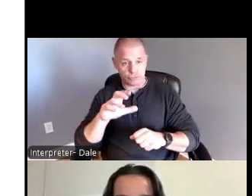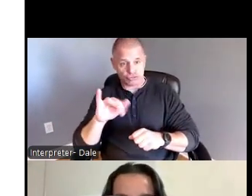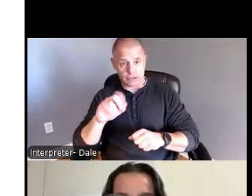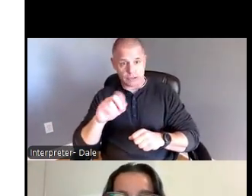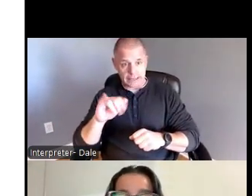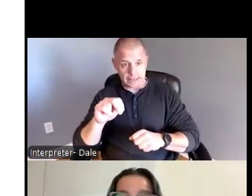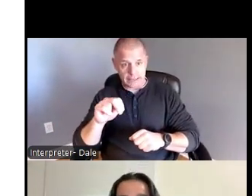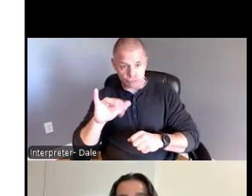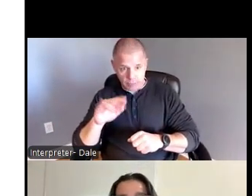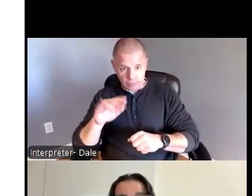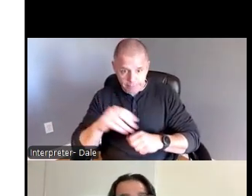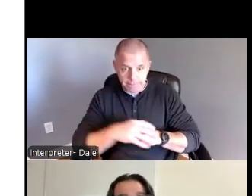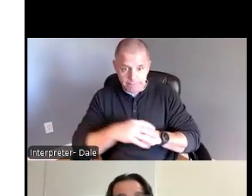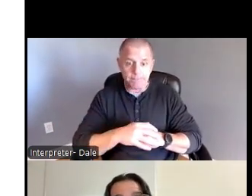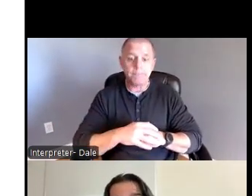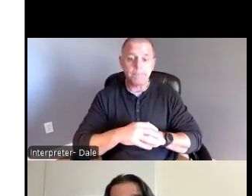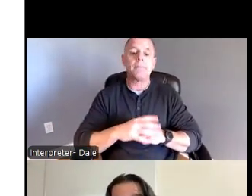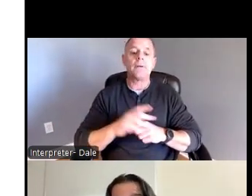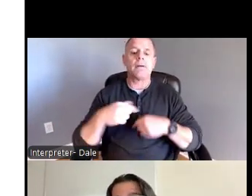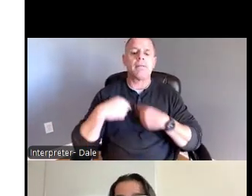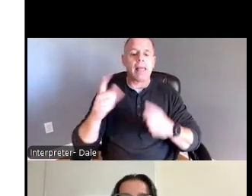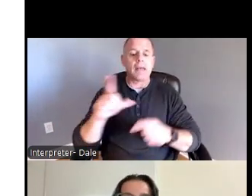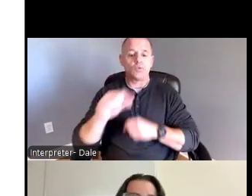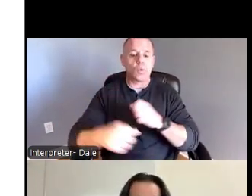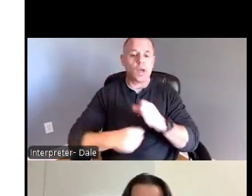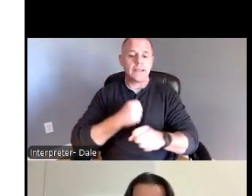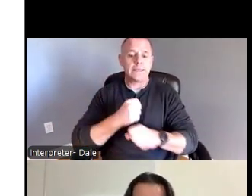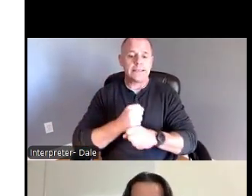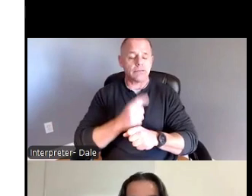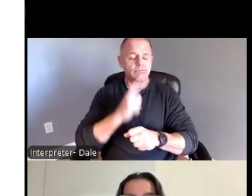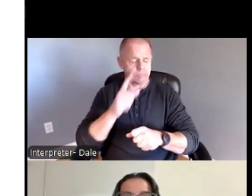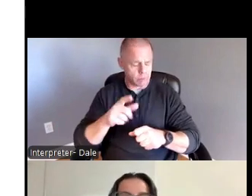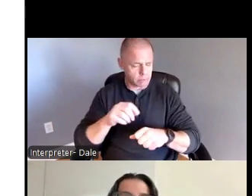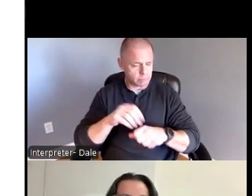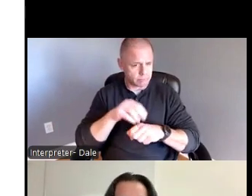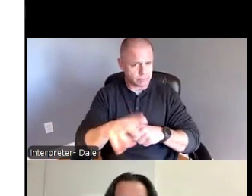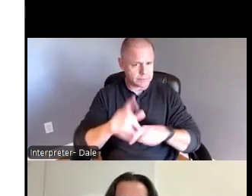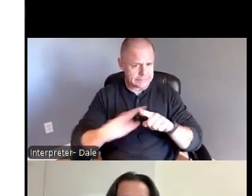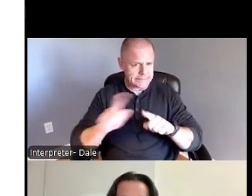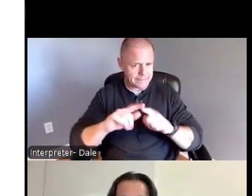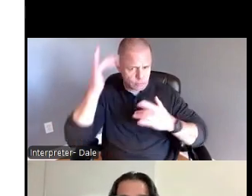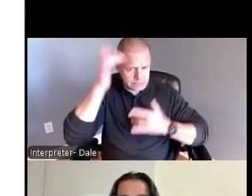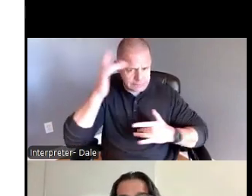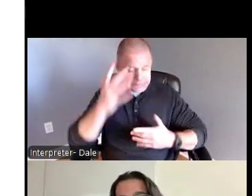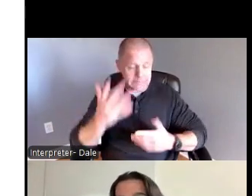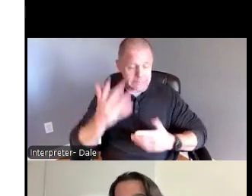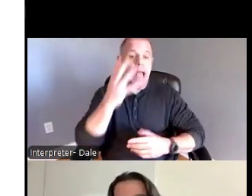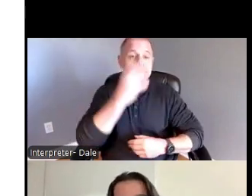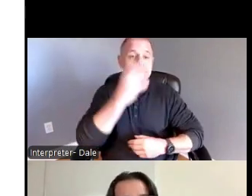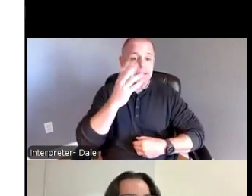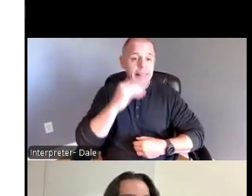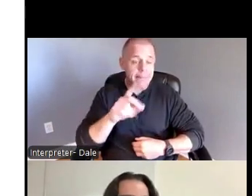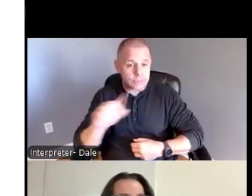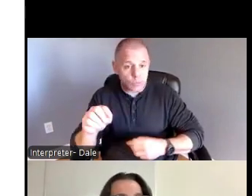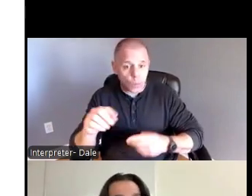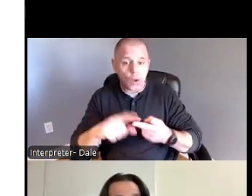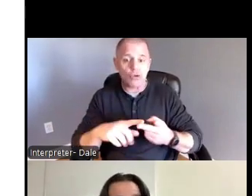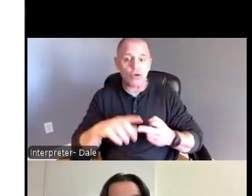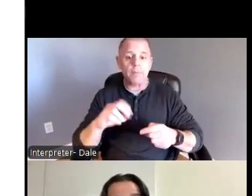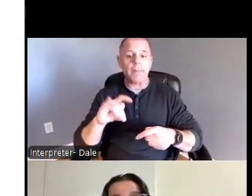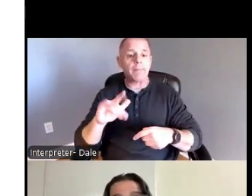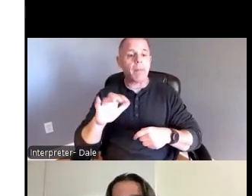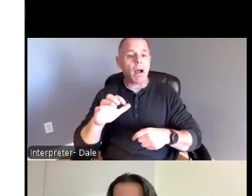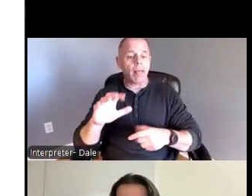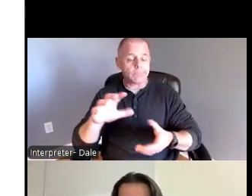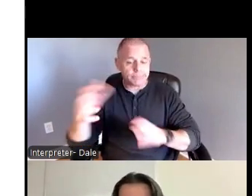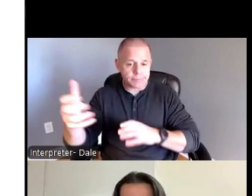20 years has been associated with several diseases, including sleep disorders, metabolic dysfunction, infertility, psychological